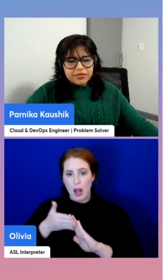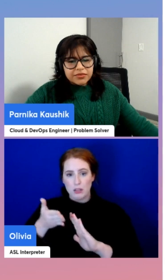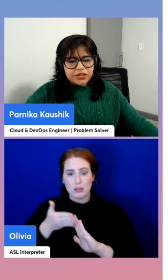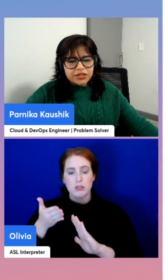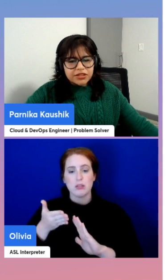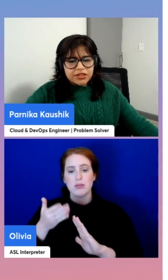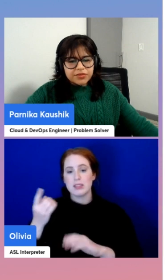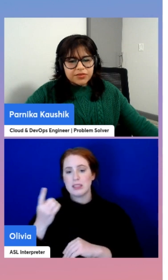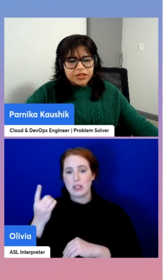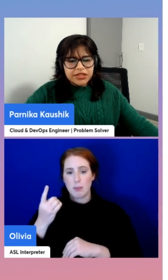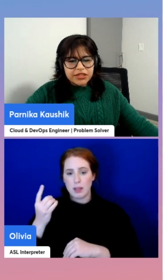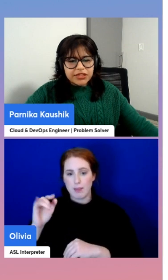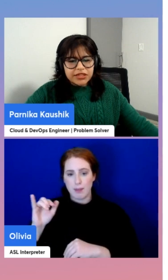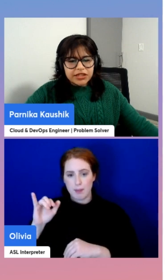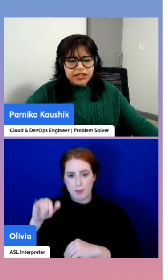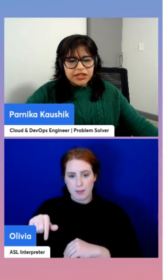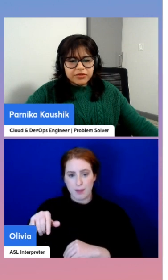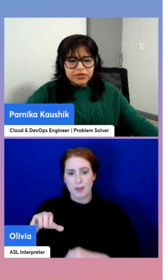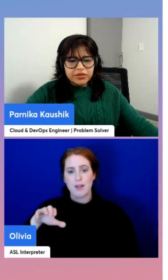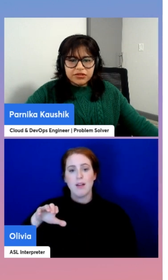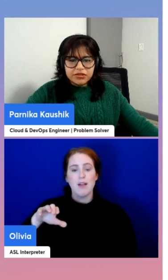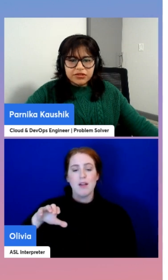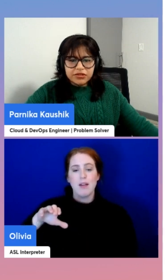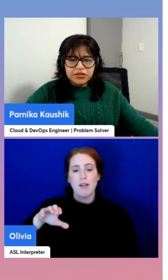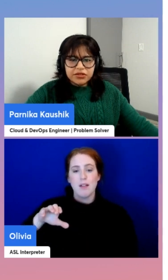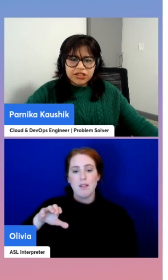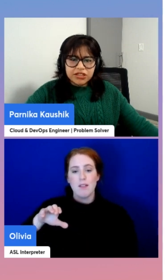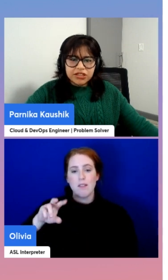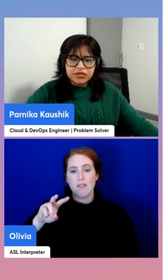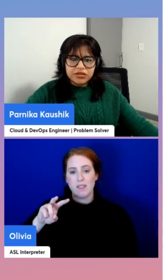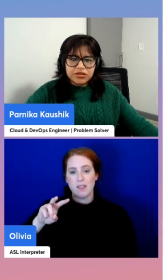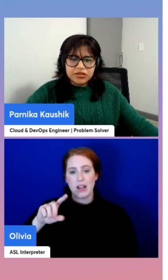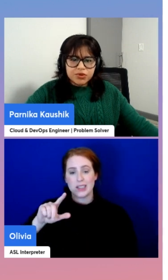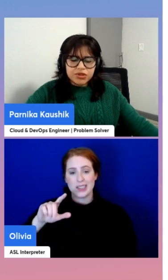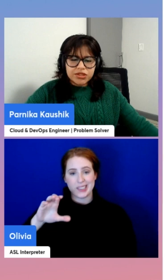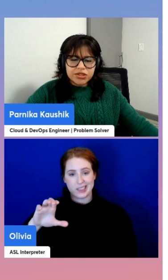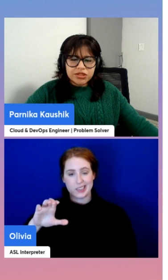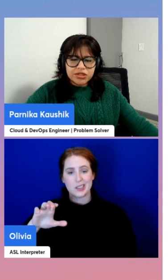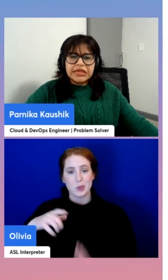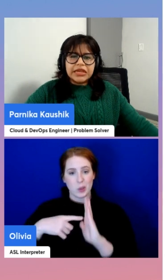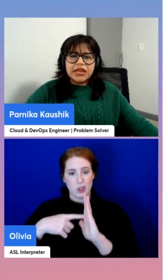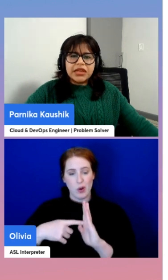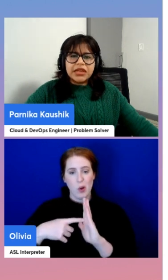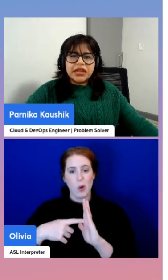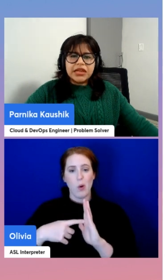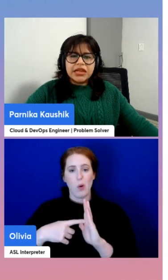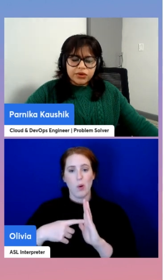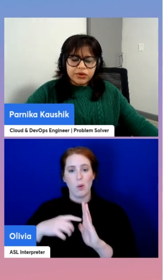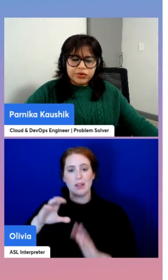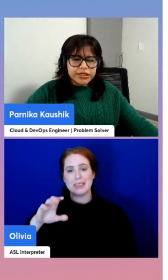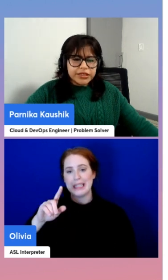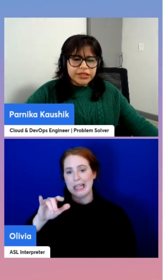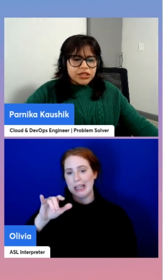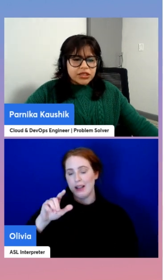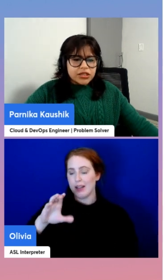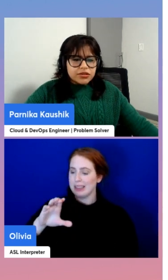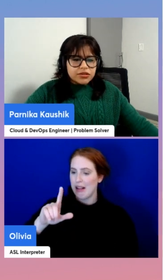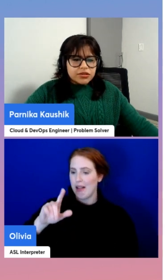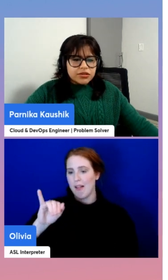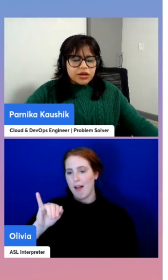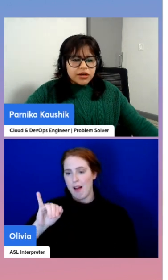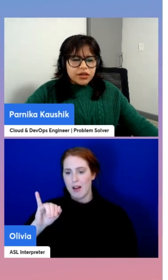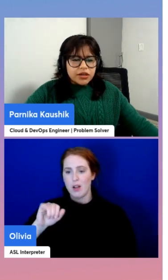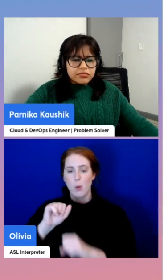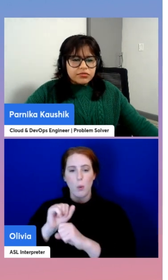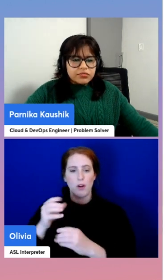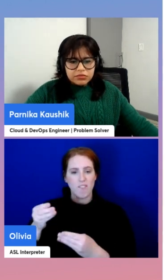Something called trigger via CLI, sort of the indication that you've used what is a CLI-driven workflow, right?